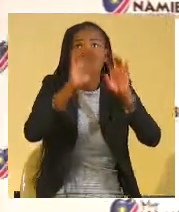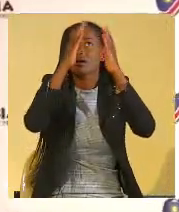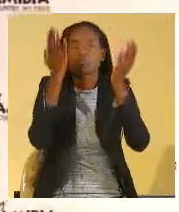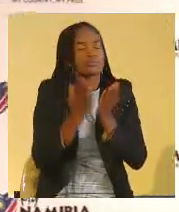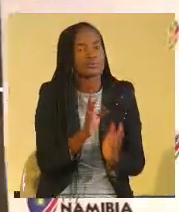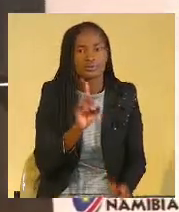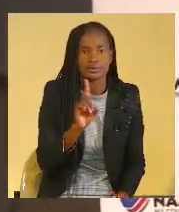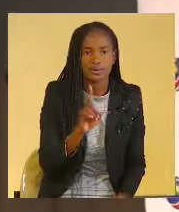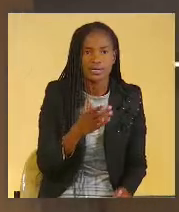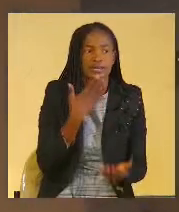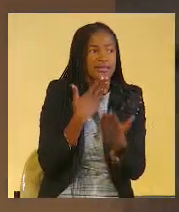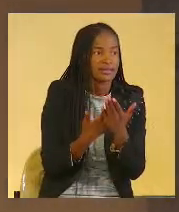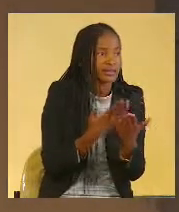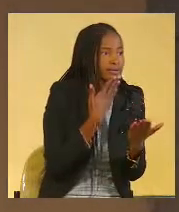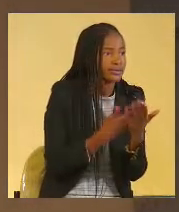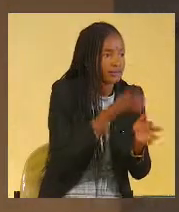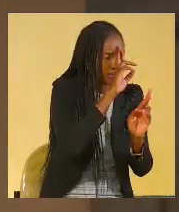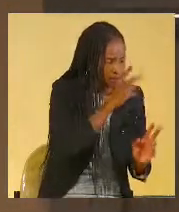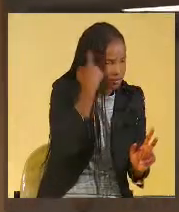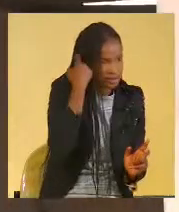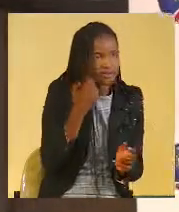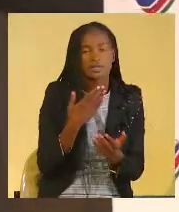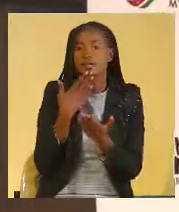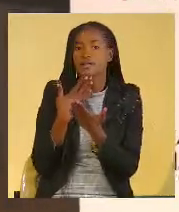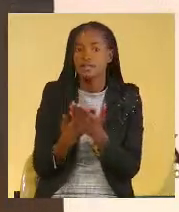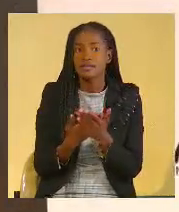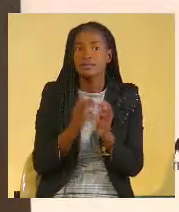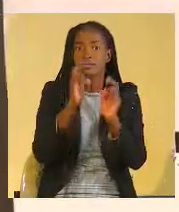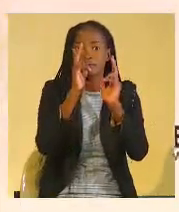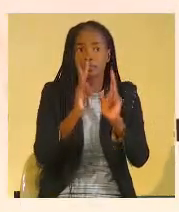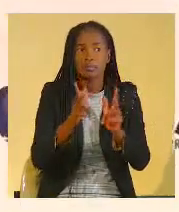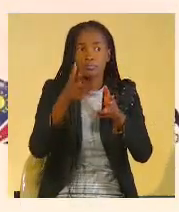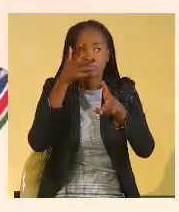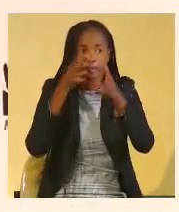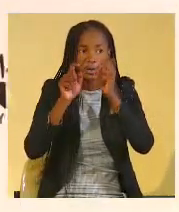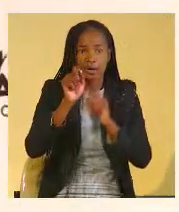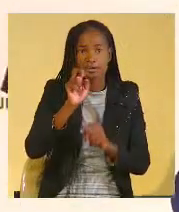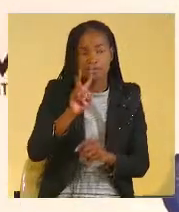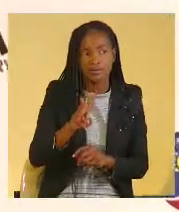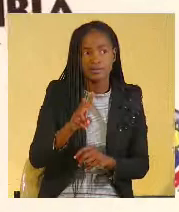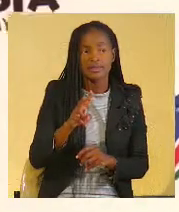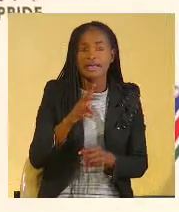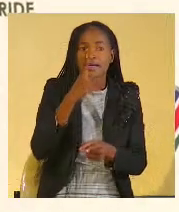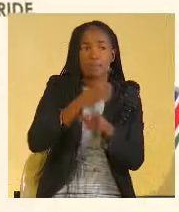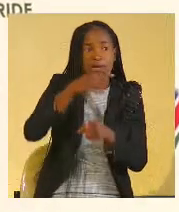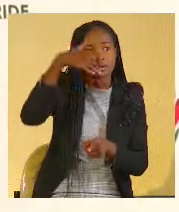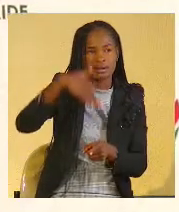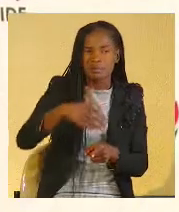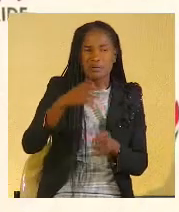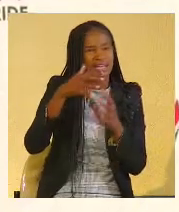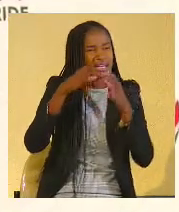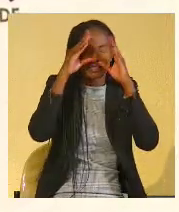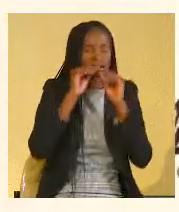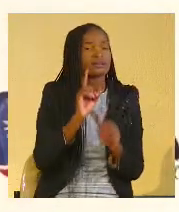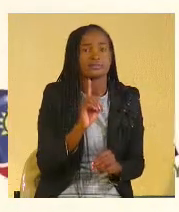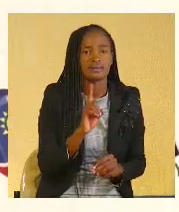our viewers and listeners at home for always tuning in. I think you cannot hear it any better. The government of the Republic of Namibia is working day and night